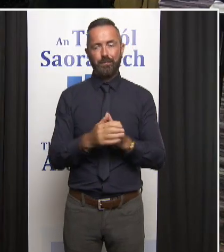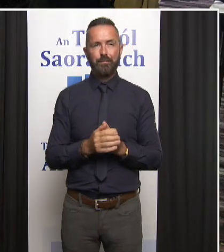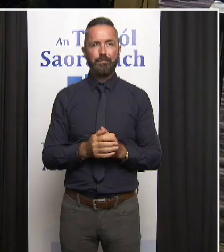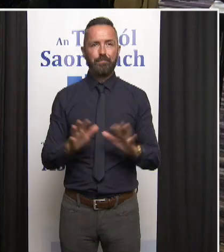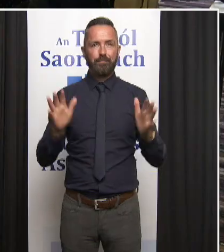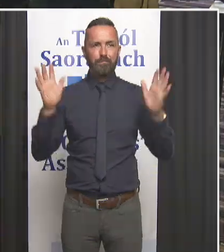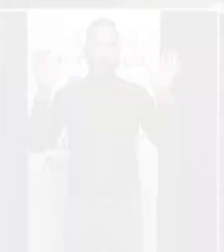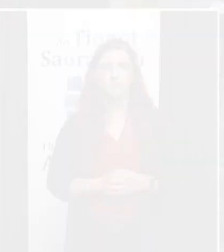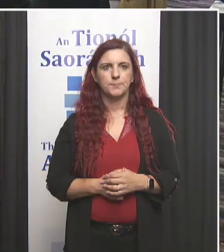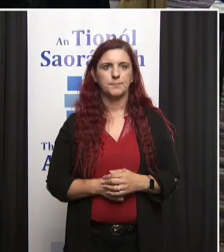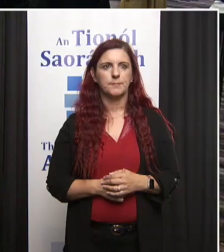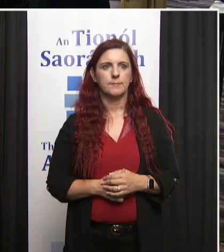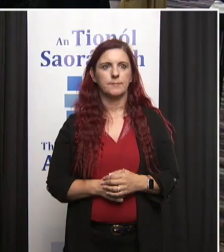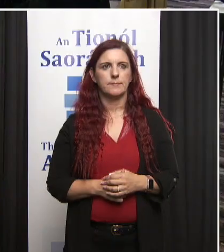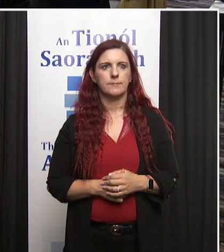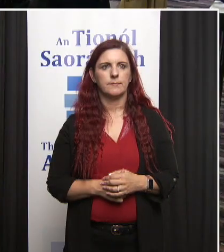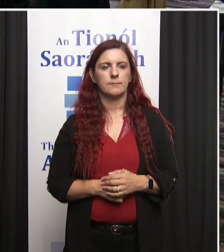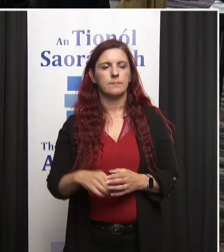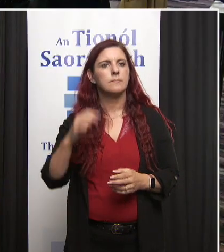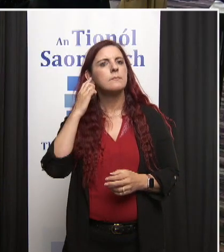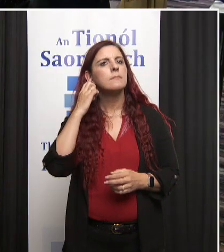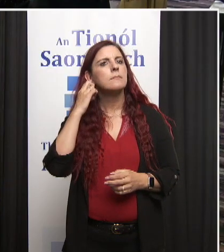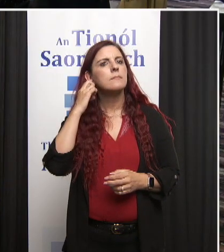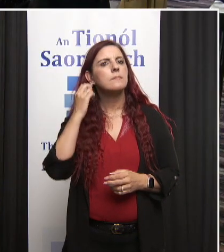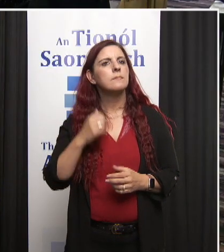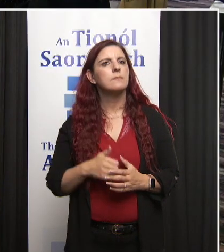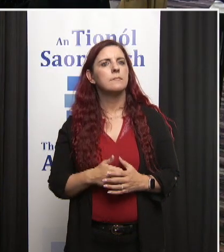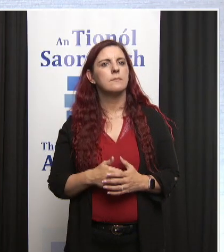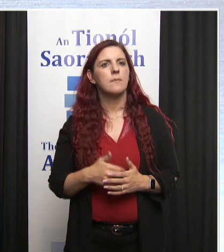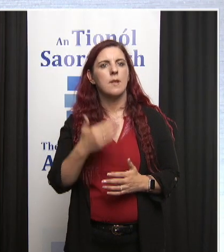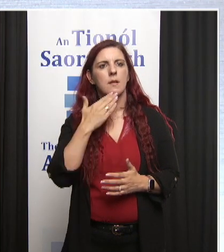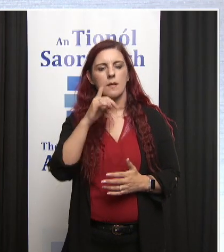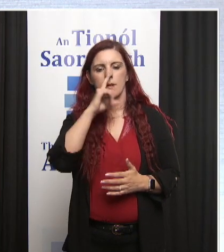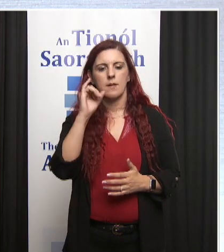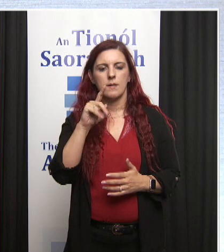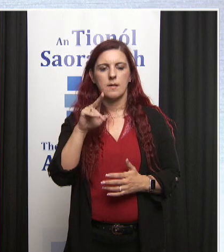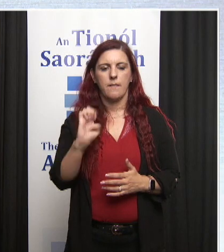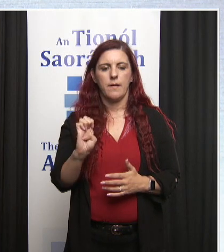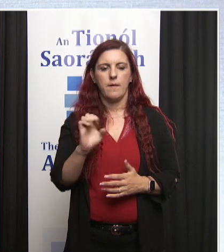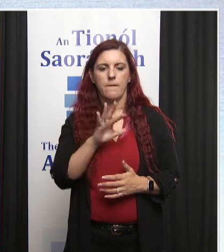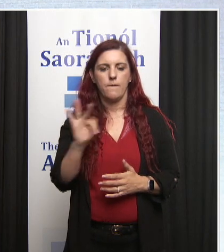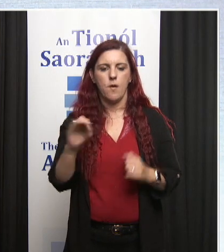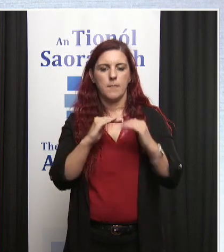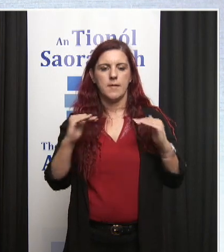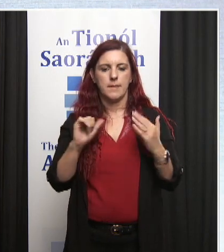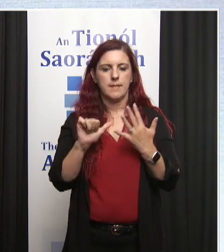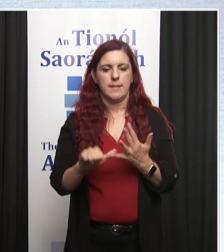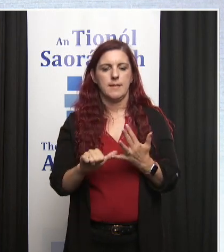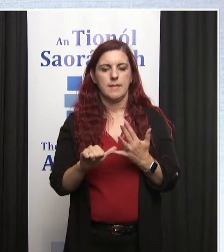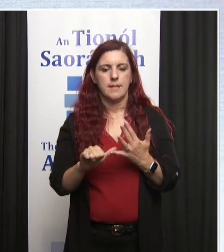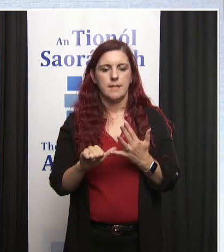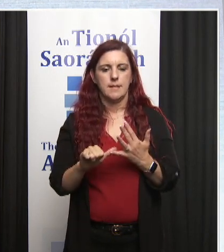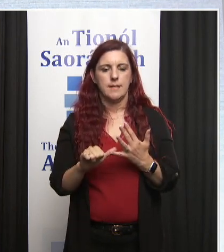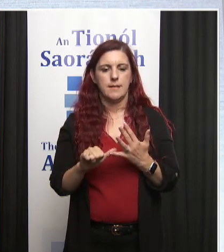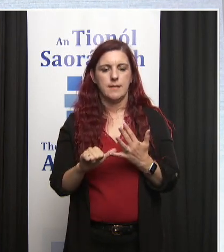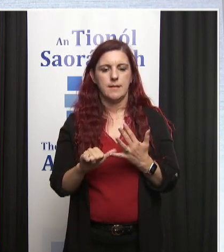Nicole, Table 5, thank you. Thank you. My name is Sophie, and I'm from Table 6. And please, Table 6, add